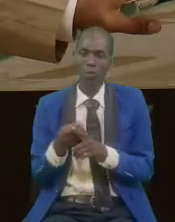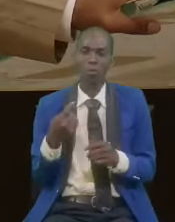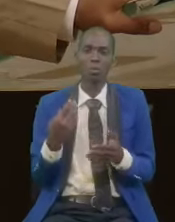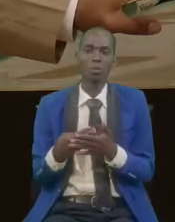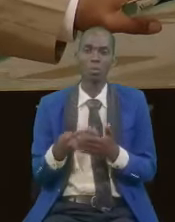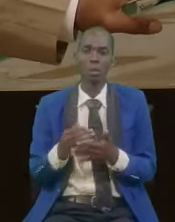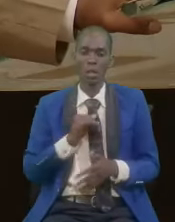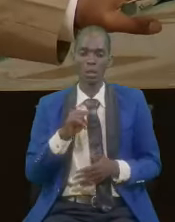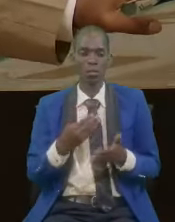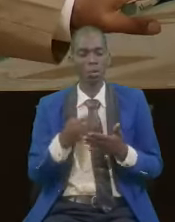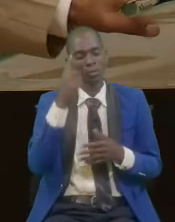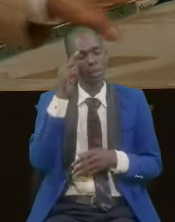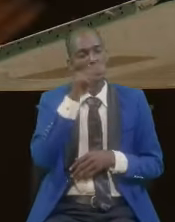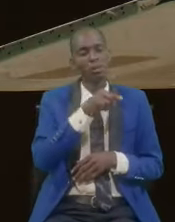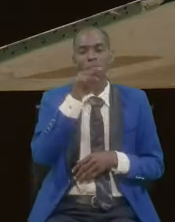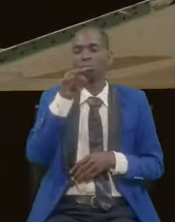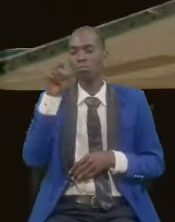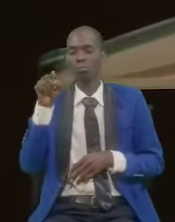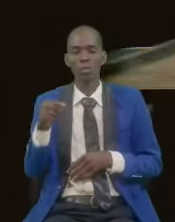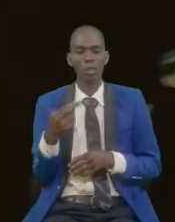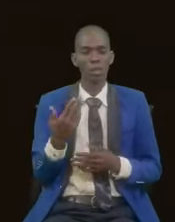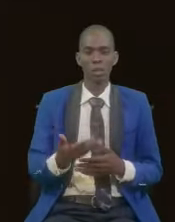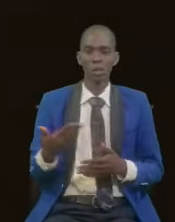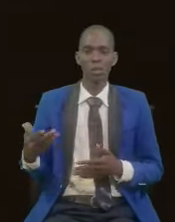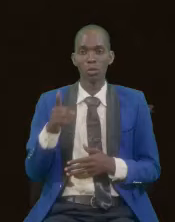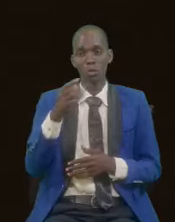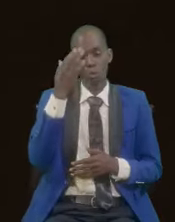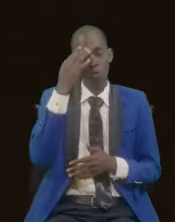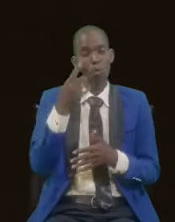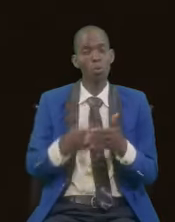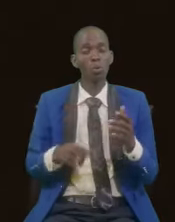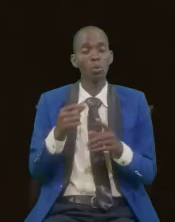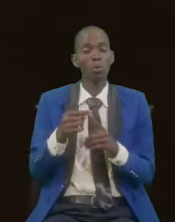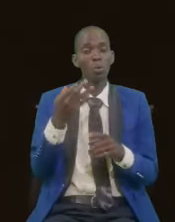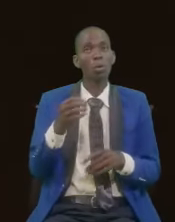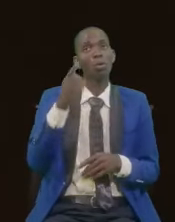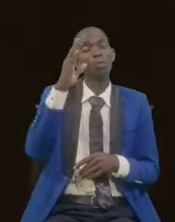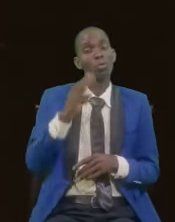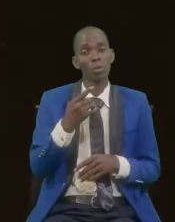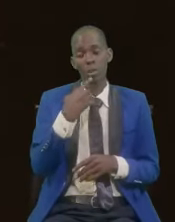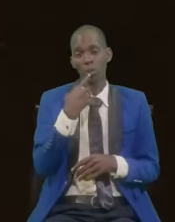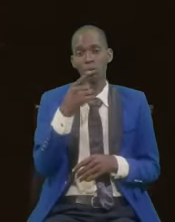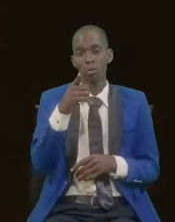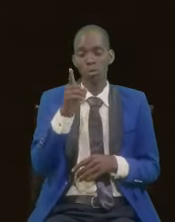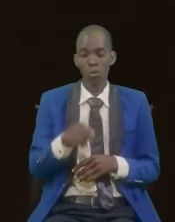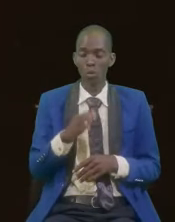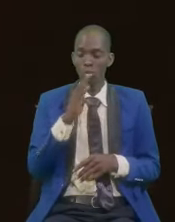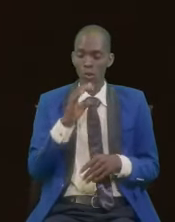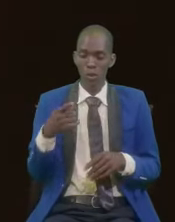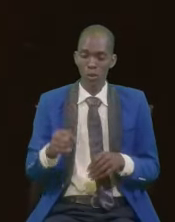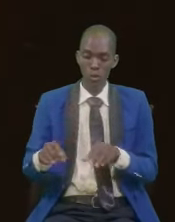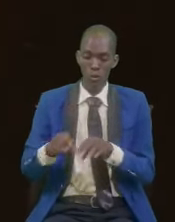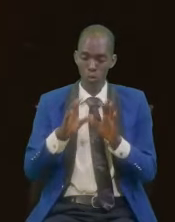need money for this and money for that. You know what the word of God says? Be ye doers of the word,